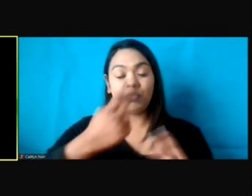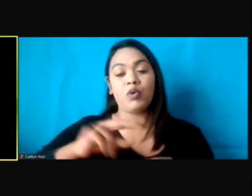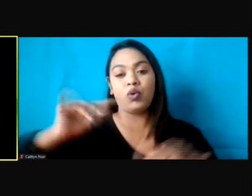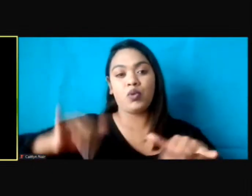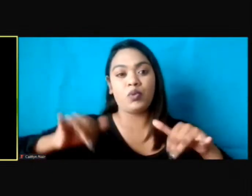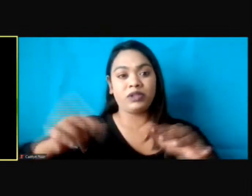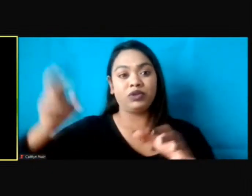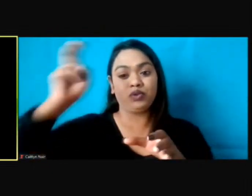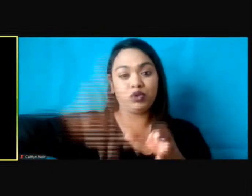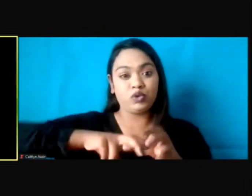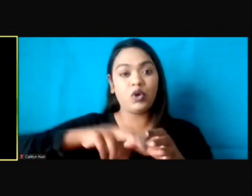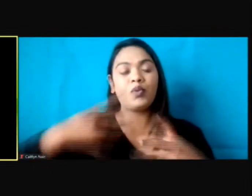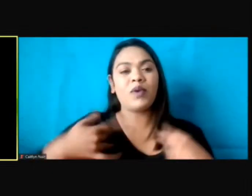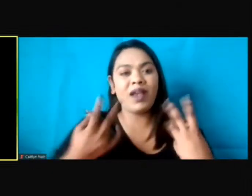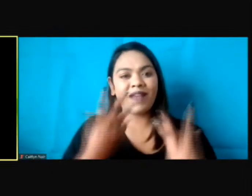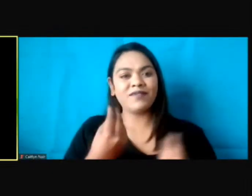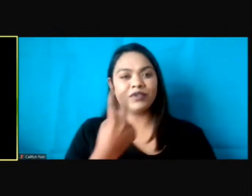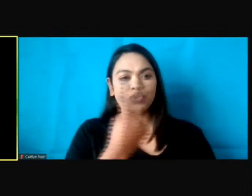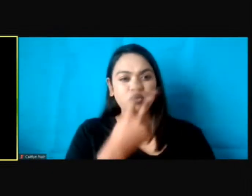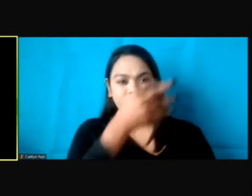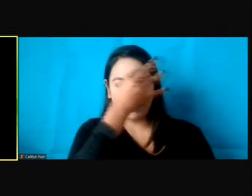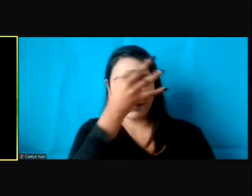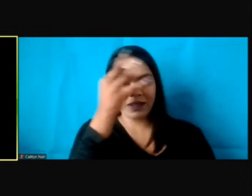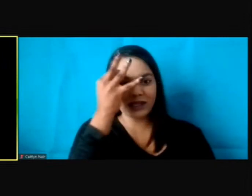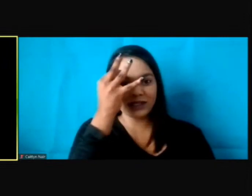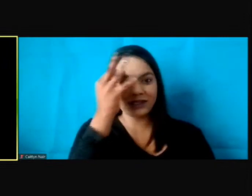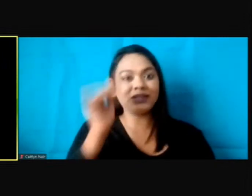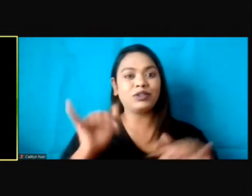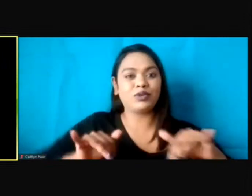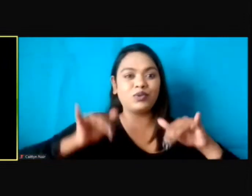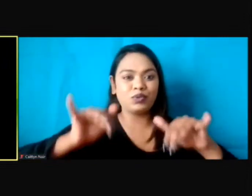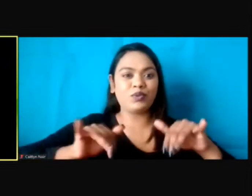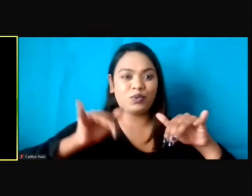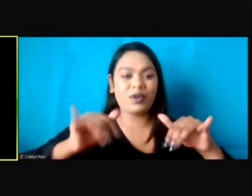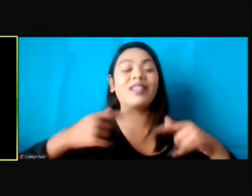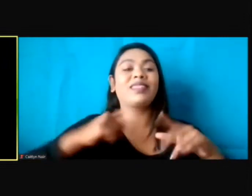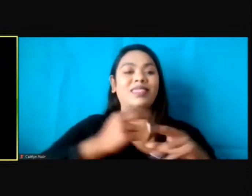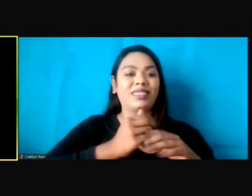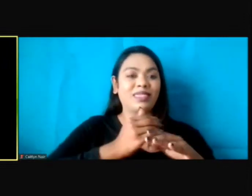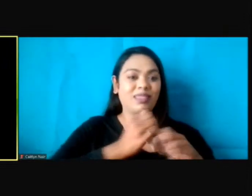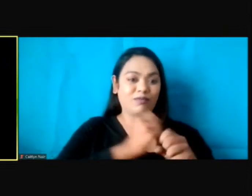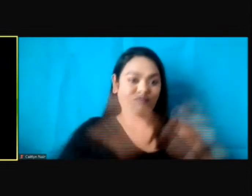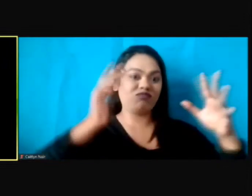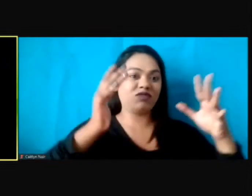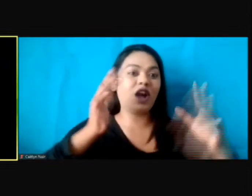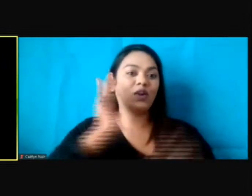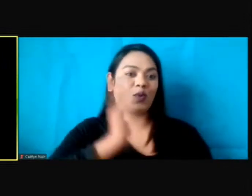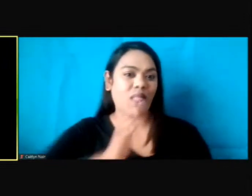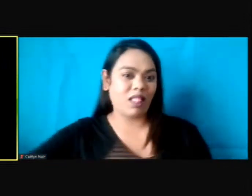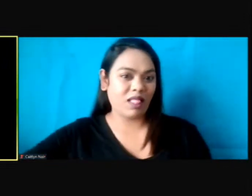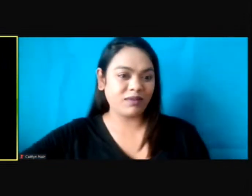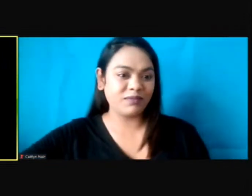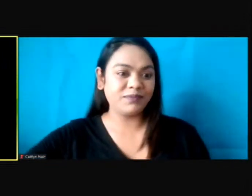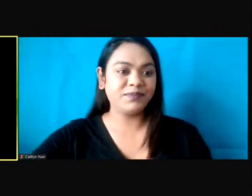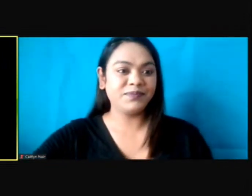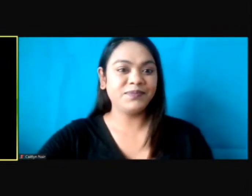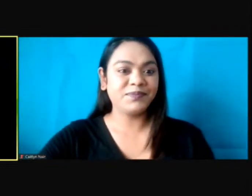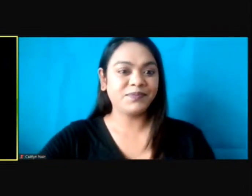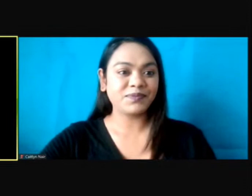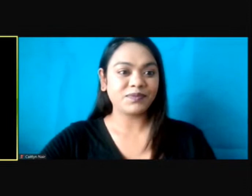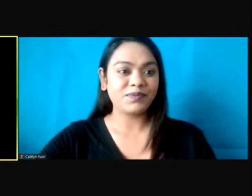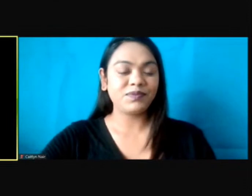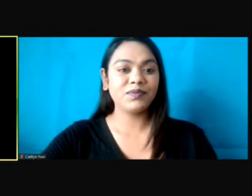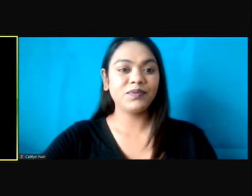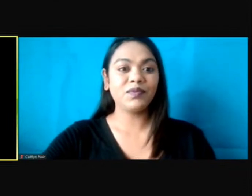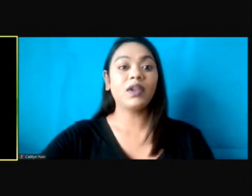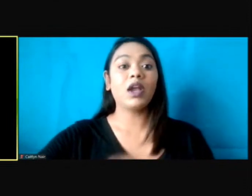minutes to go to start the briefing. Let me quickly check with the team to make sure that by the time we go